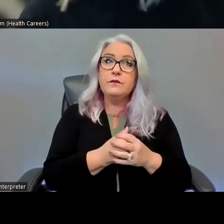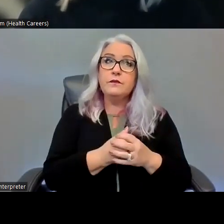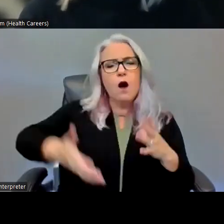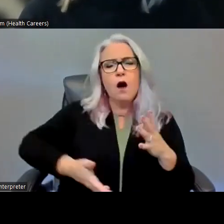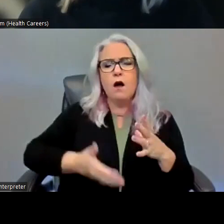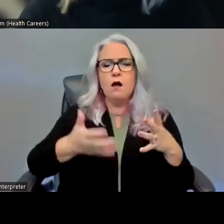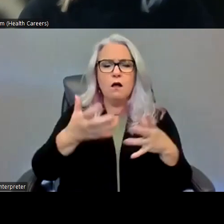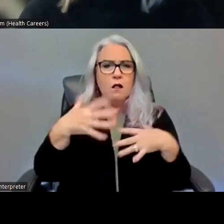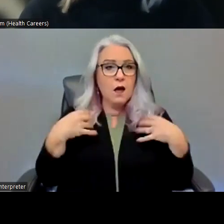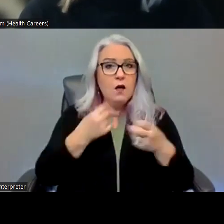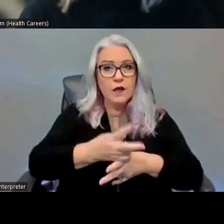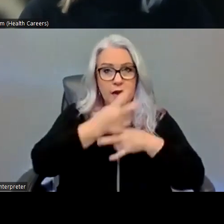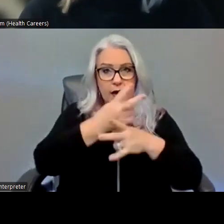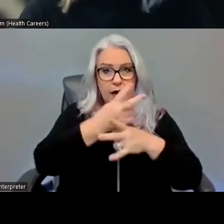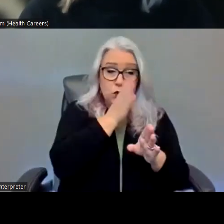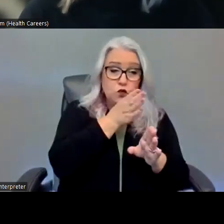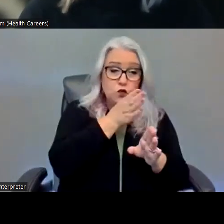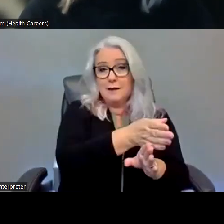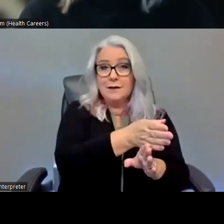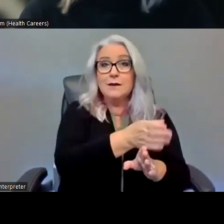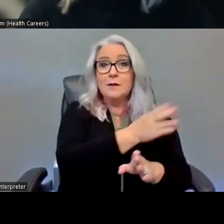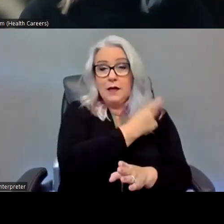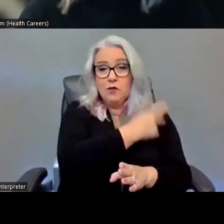patient jobs.